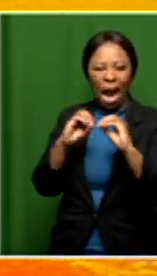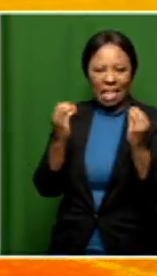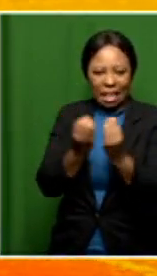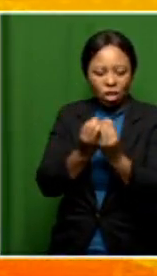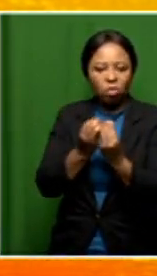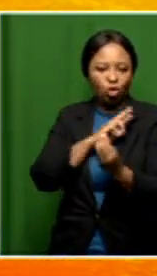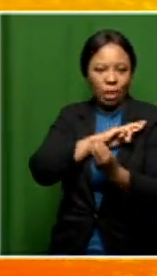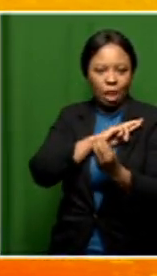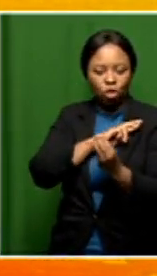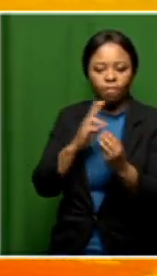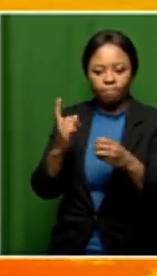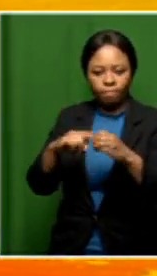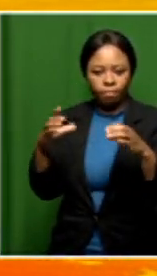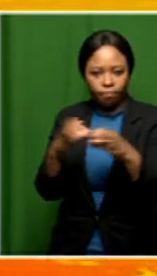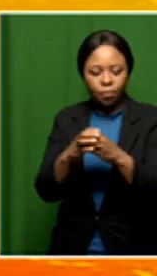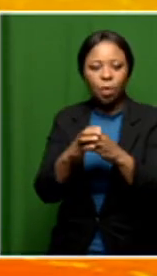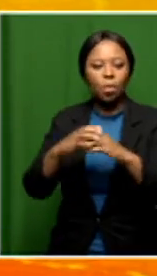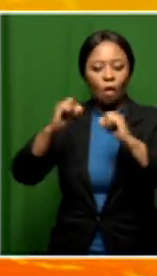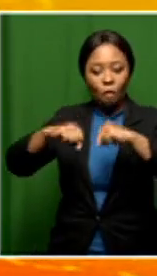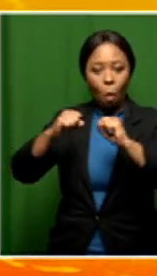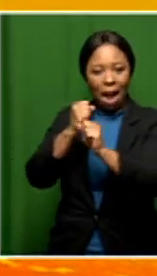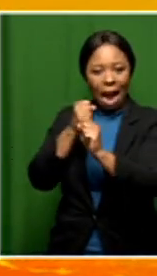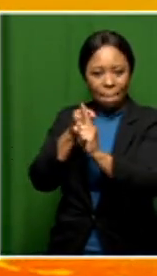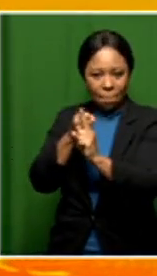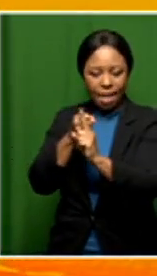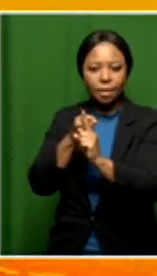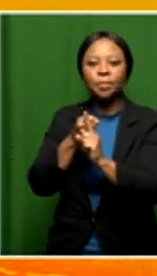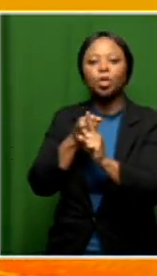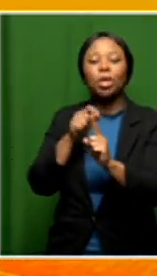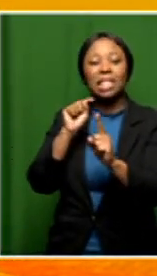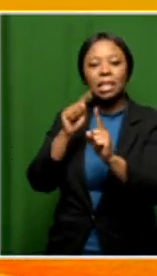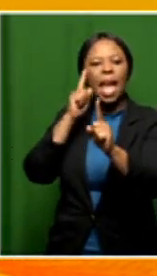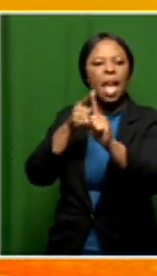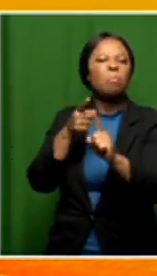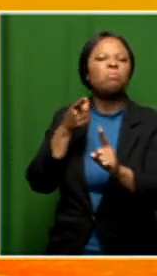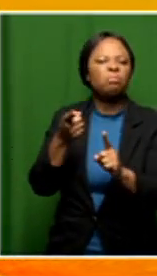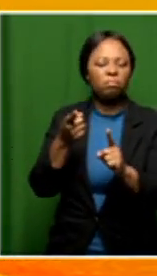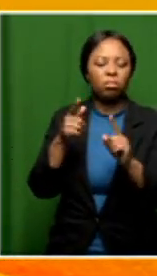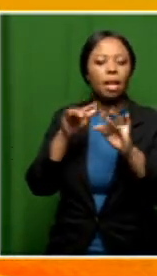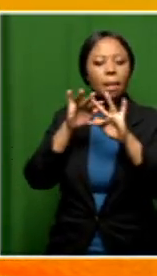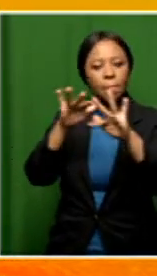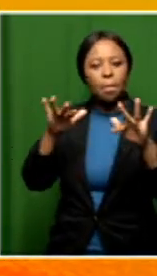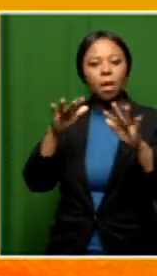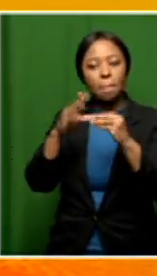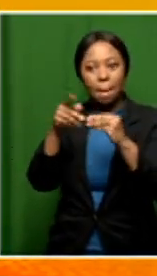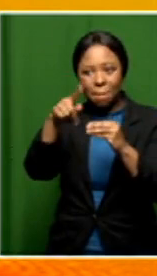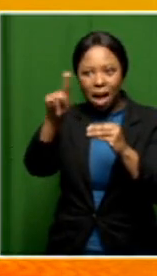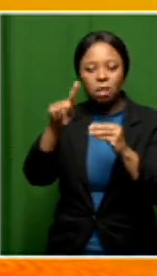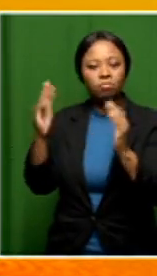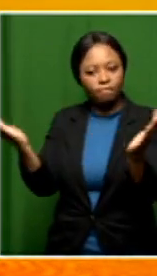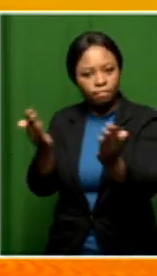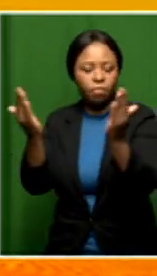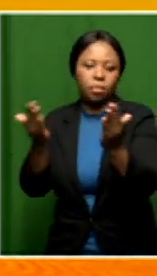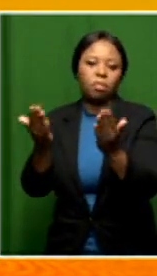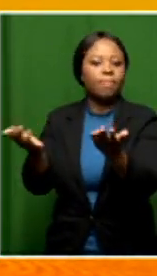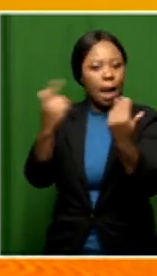joining forces in the Vooma Vaccination campaign. The aim of the campaign is to mobilise members of the public to get vaccinated